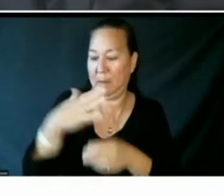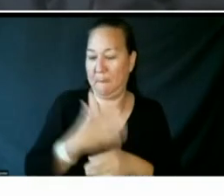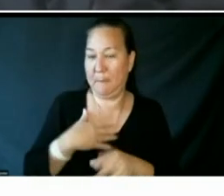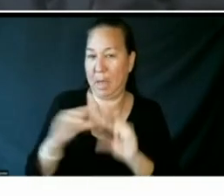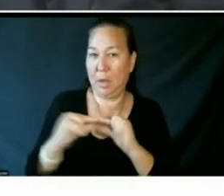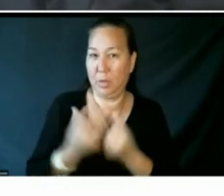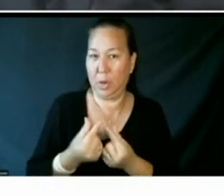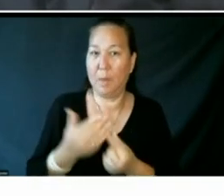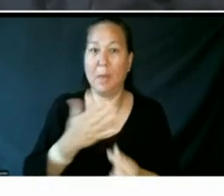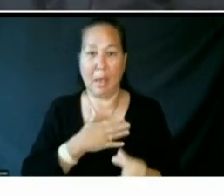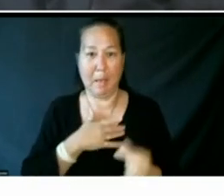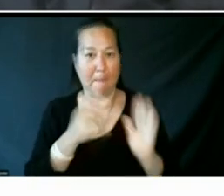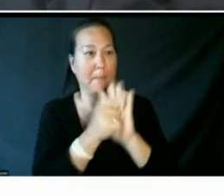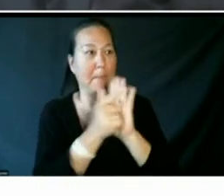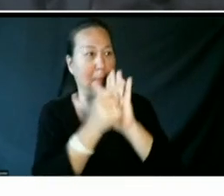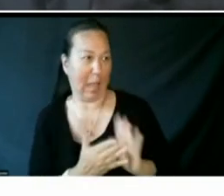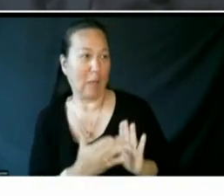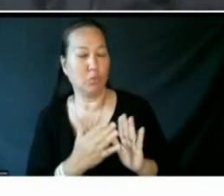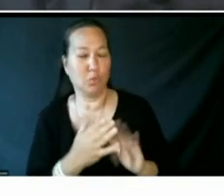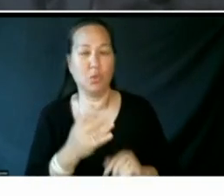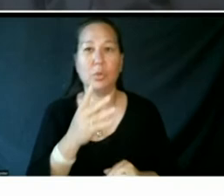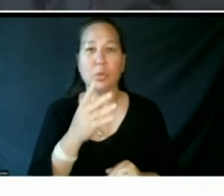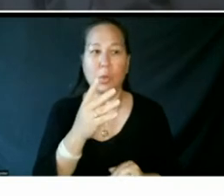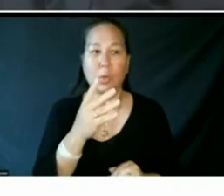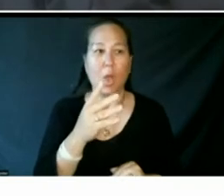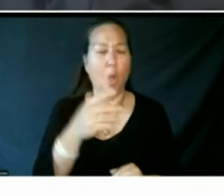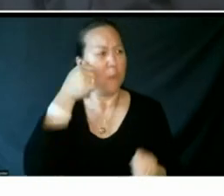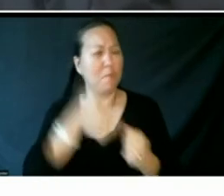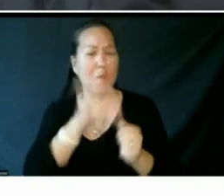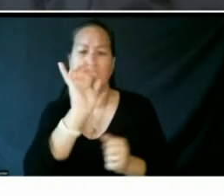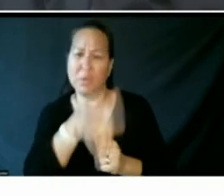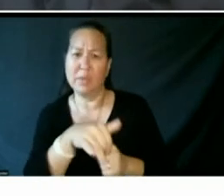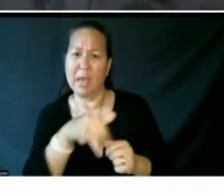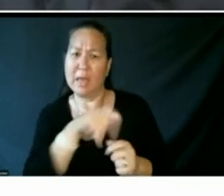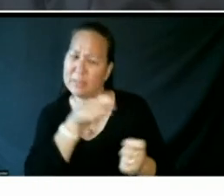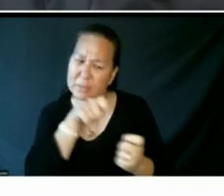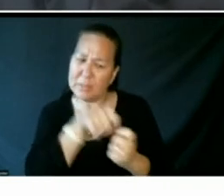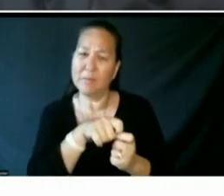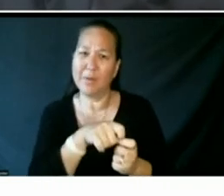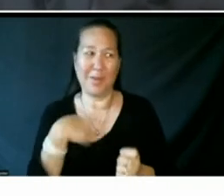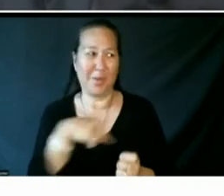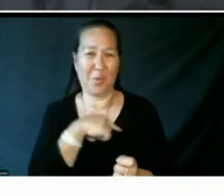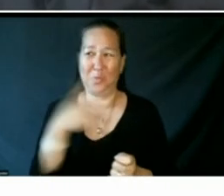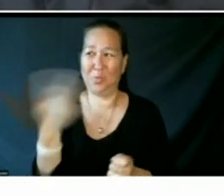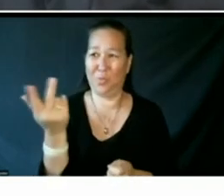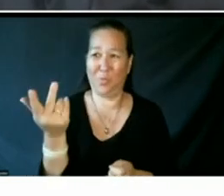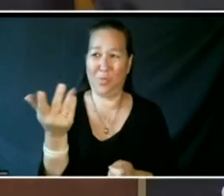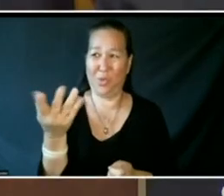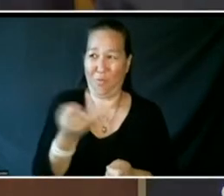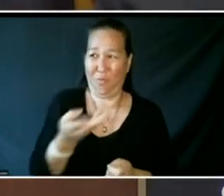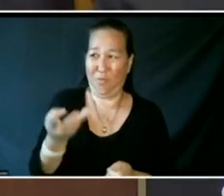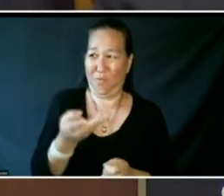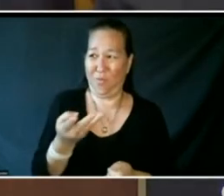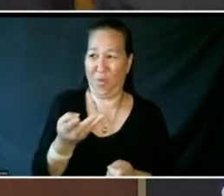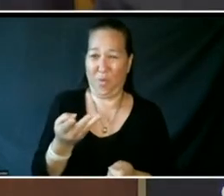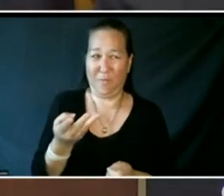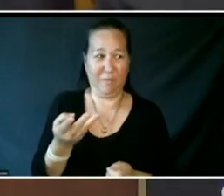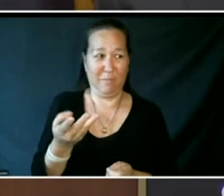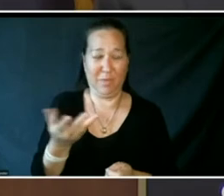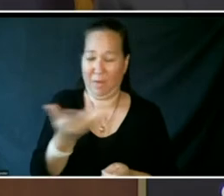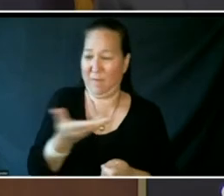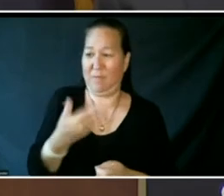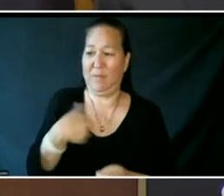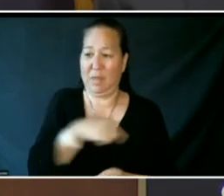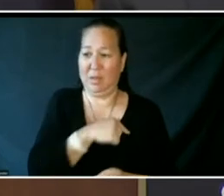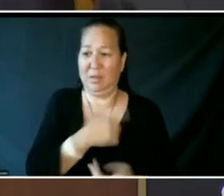counsel, both remembered that specifically, and afterwards we kind of laughed about it. And you know, getting back to the ask